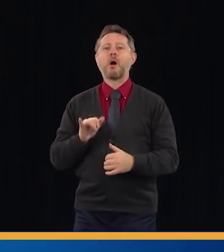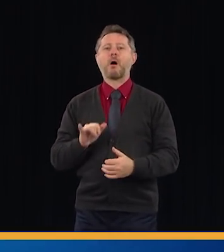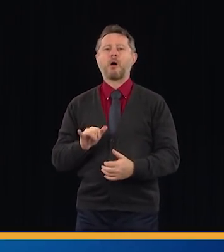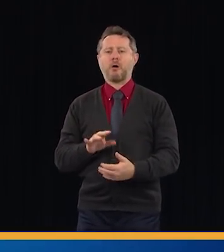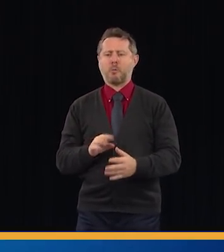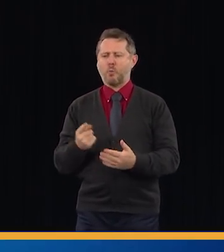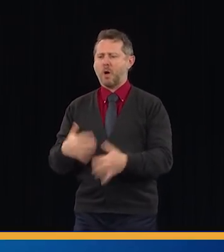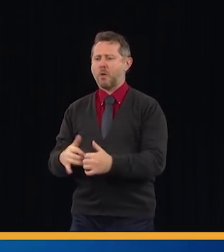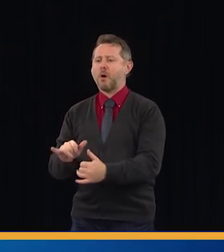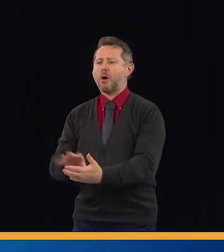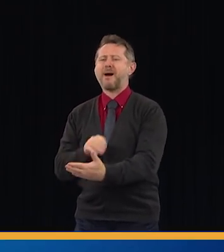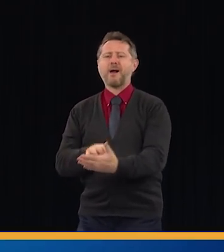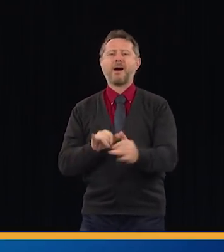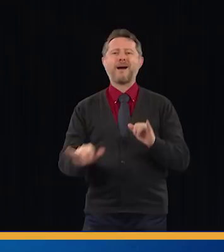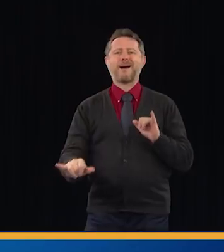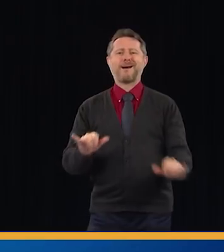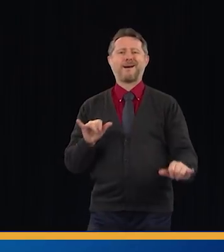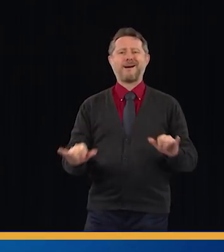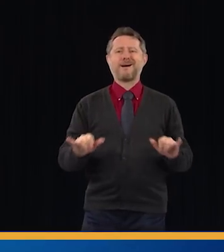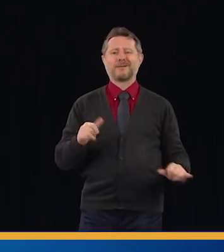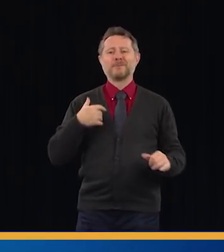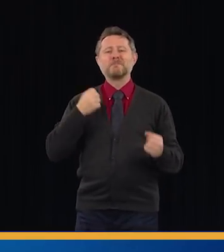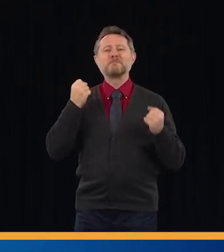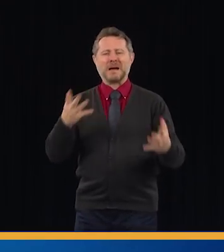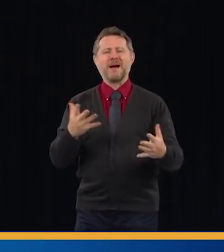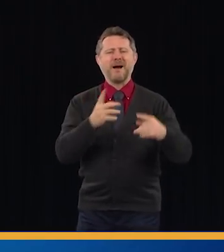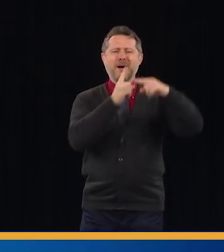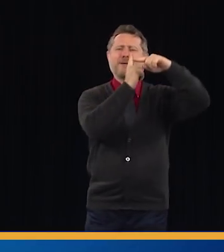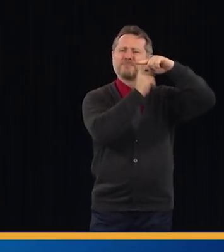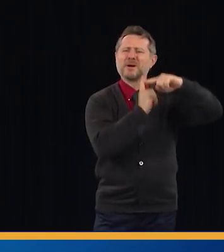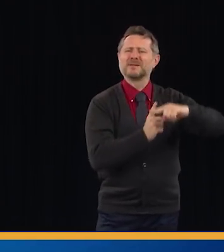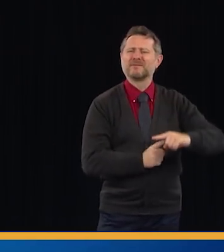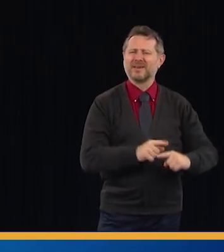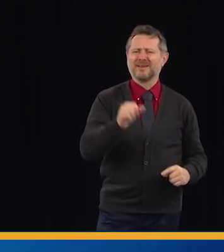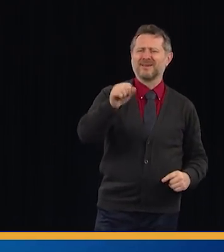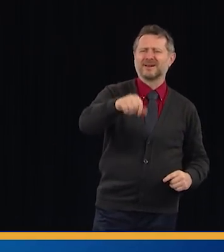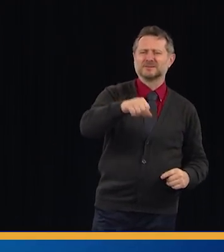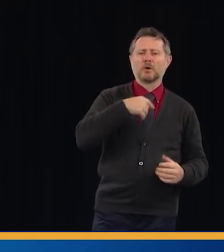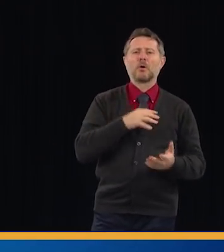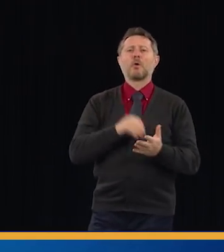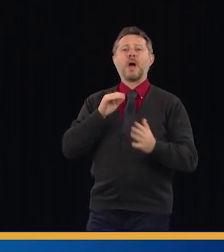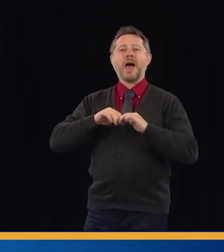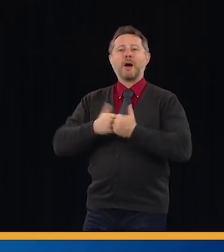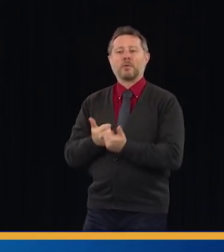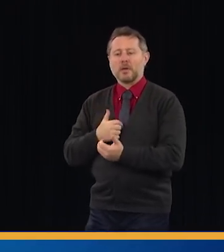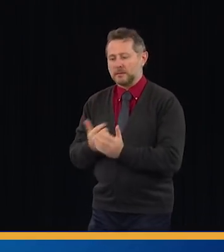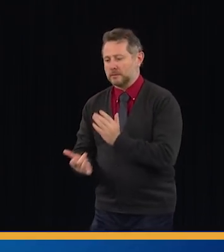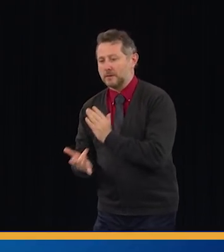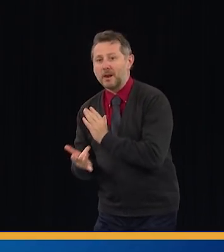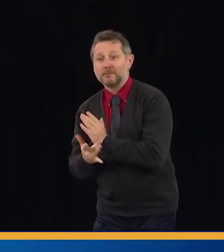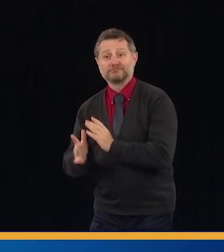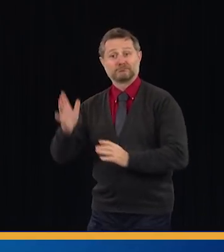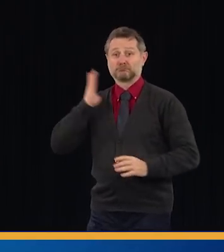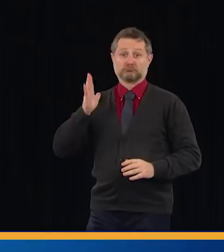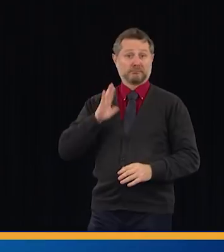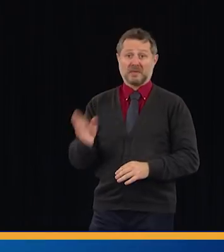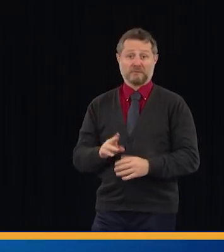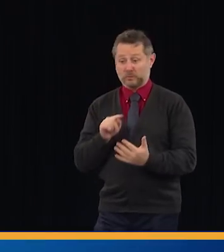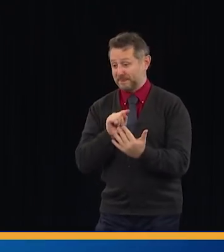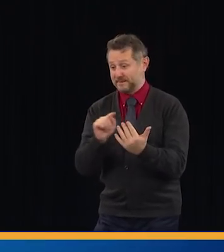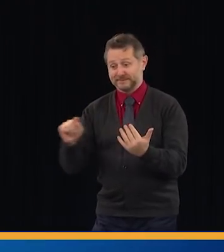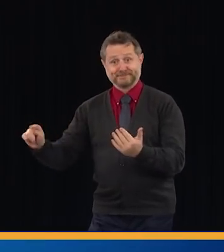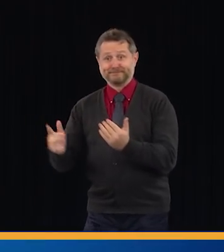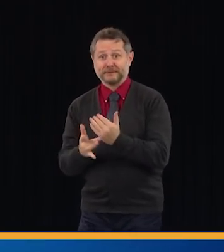also learned positive lessons. We've found ways to use technology that we never explored before. You have a New York State